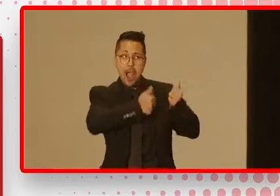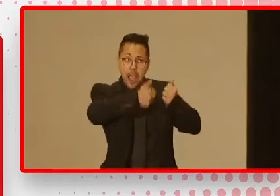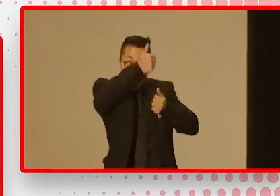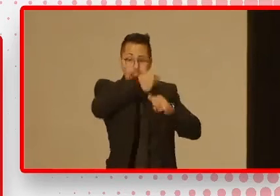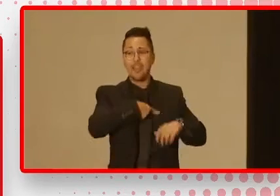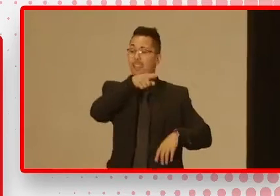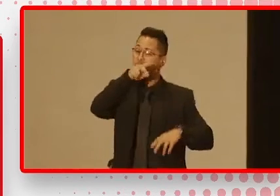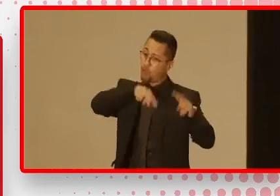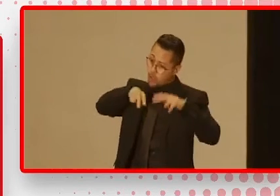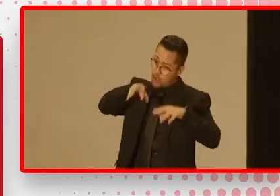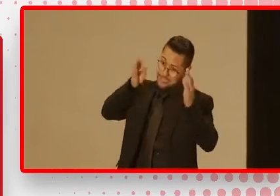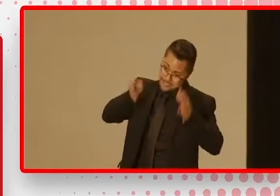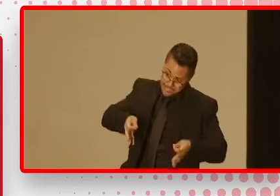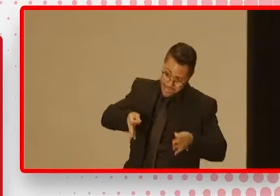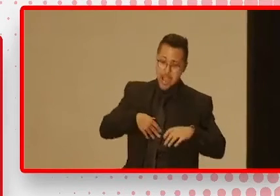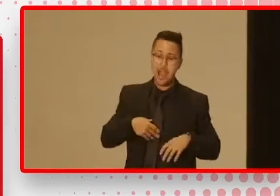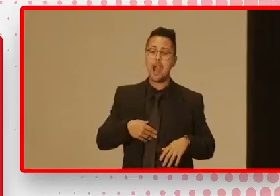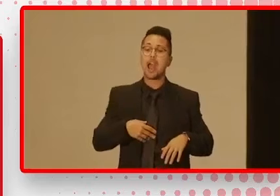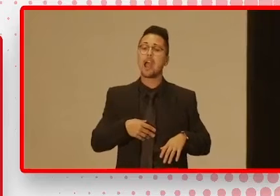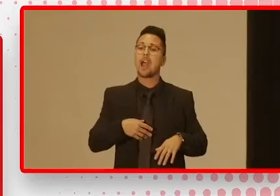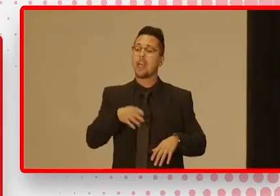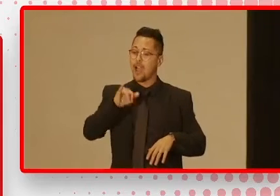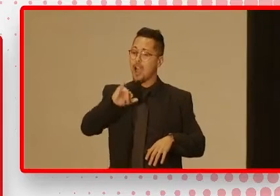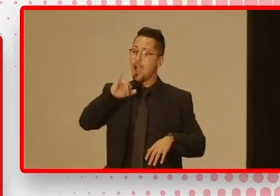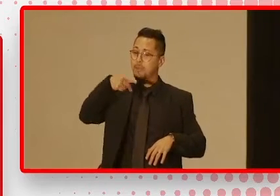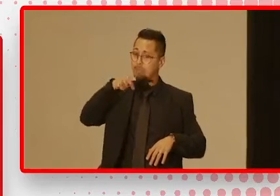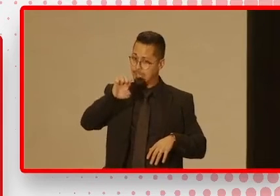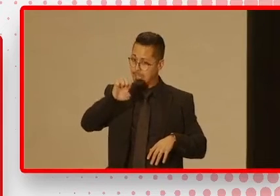eligible, an individual plan for employment